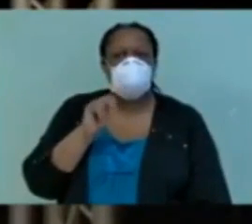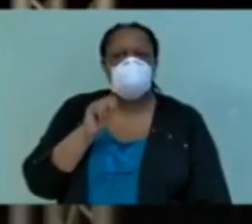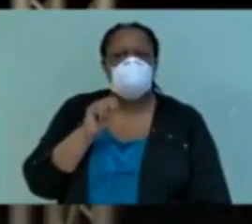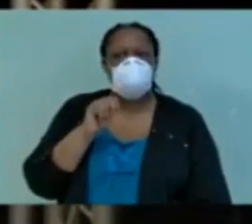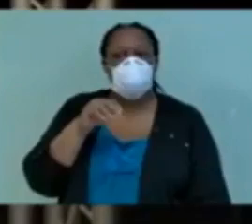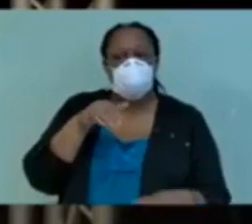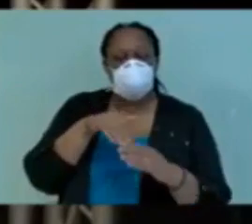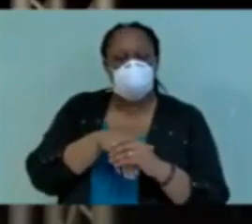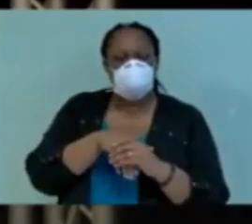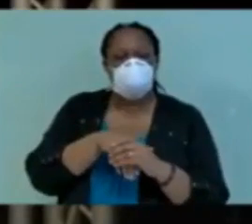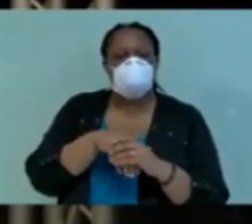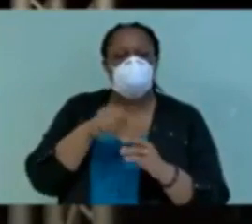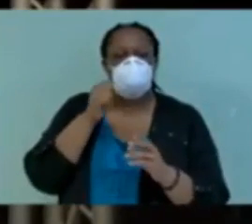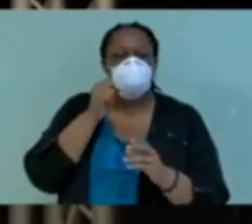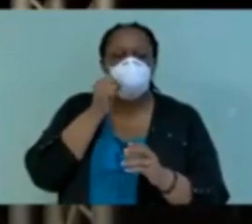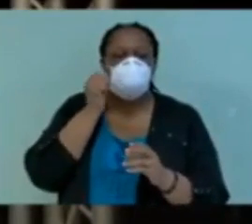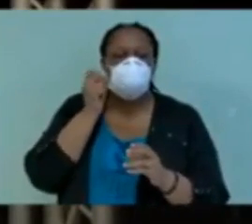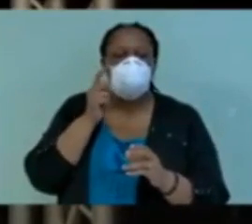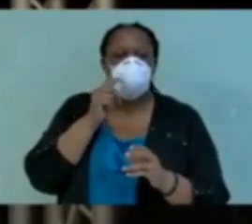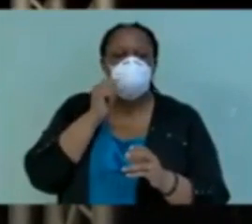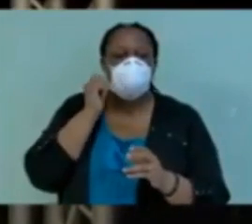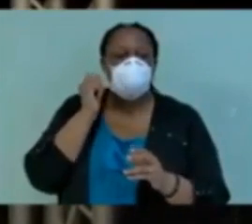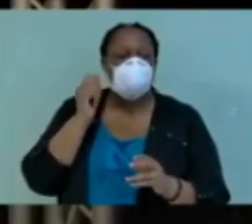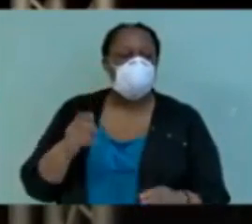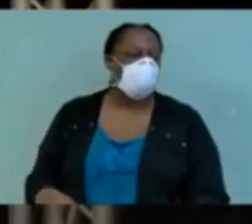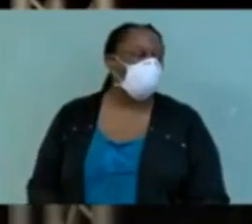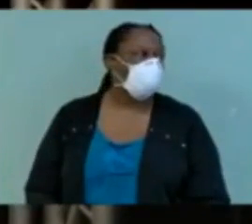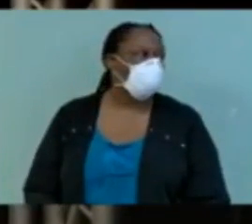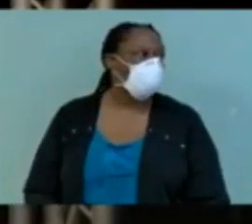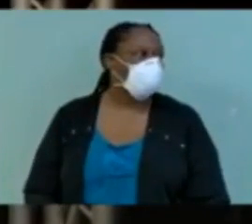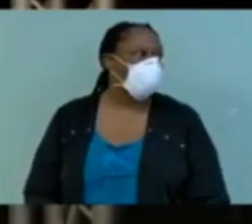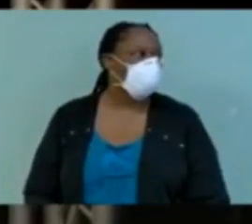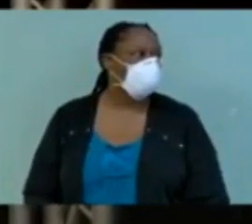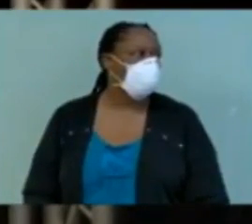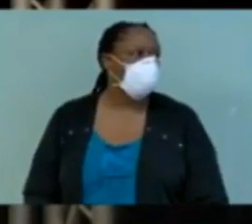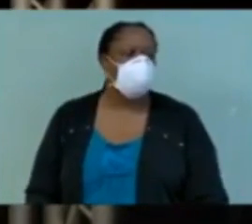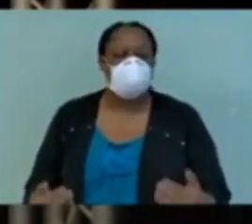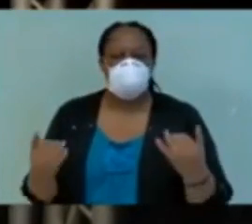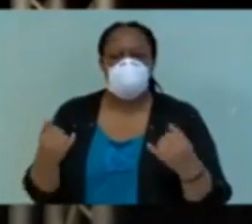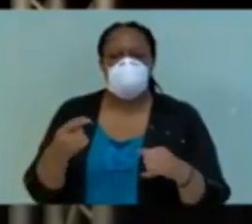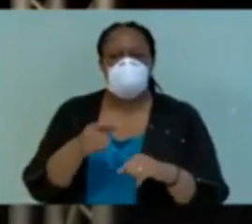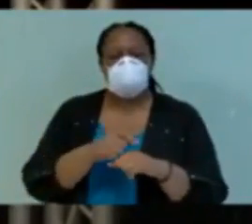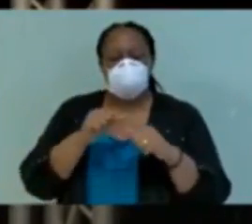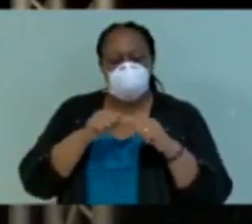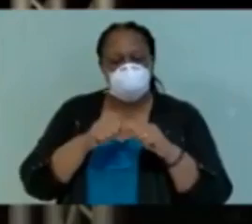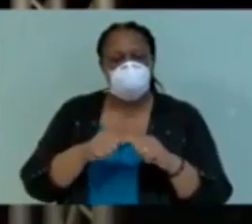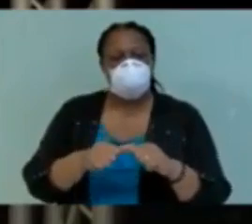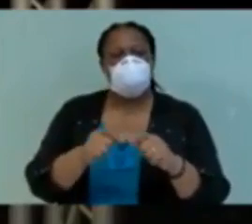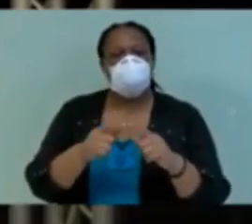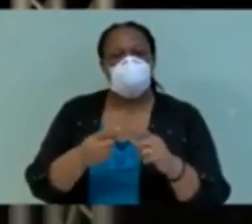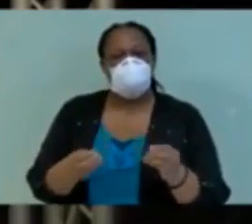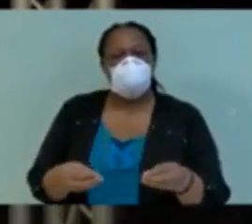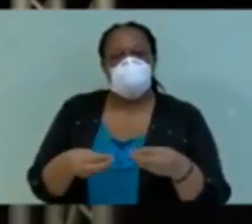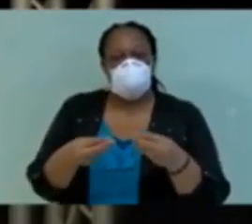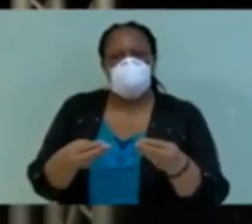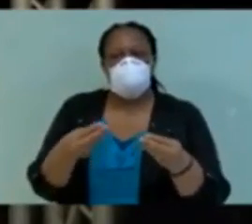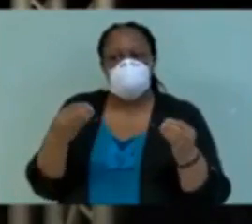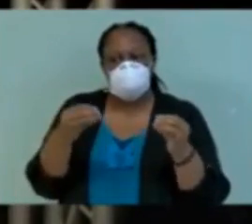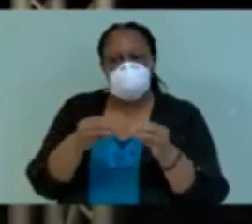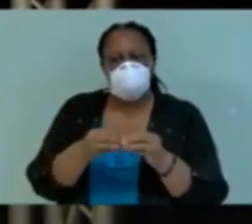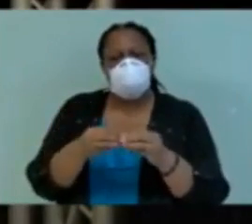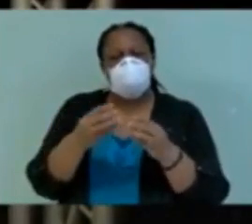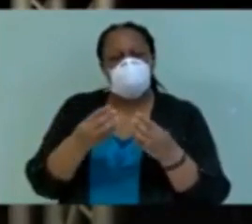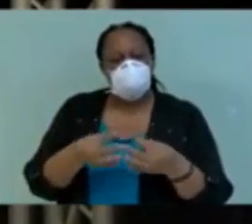And we now take you to the daily COVID update. April 2020, I am Les Roy Williams. Thank